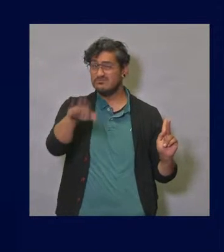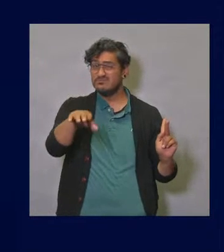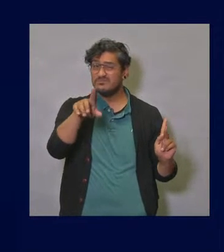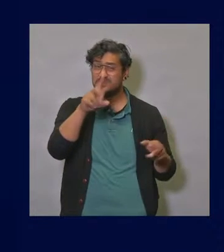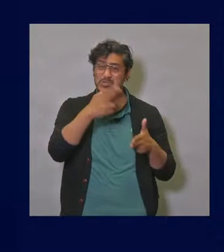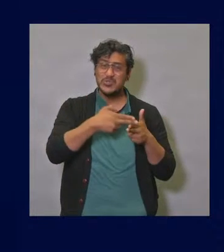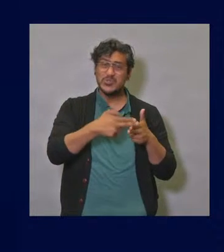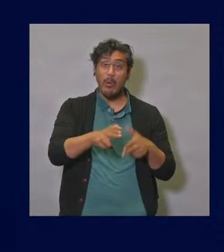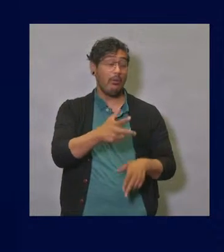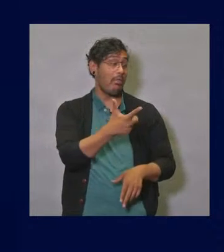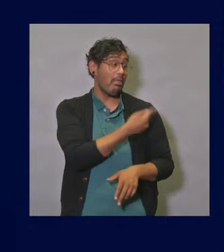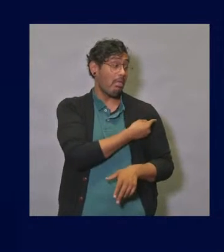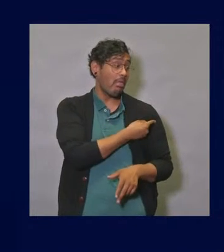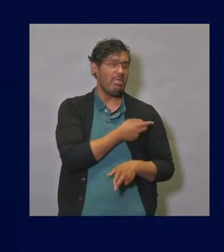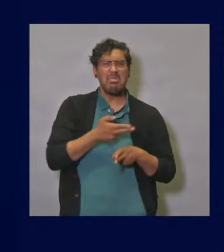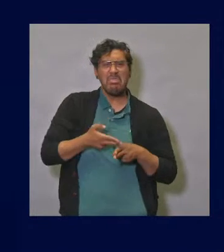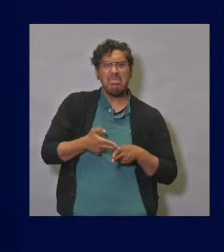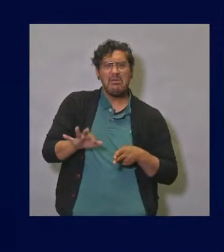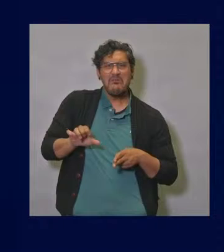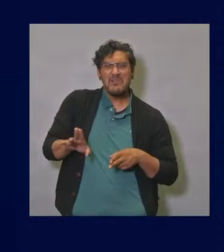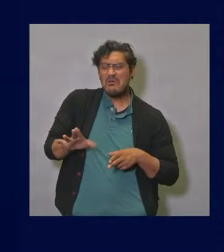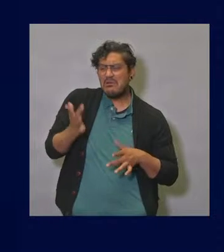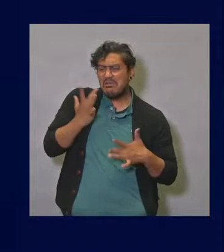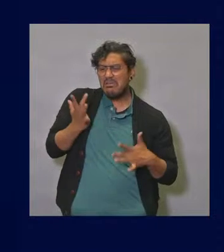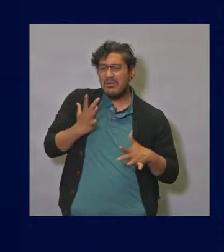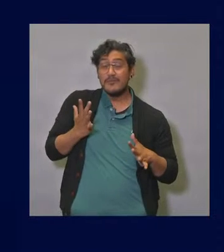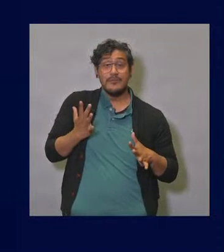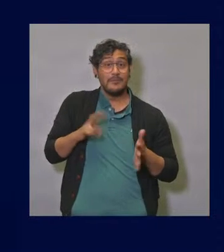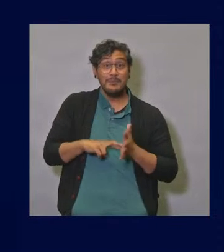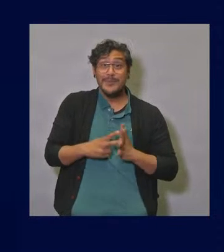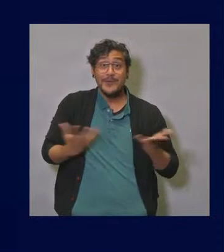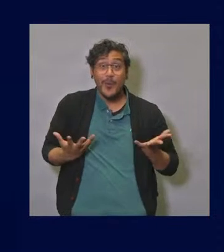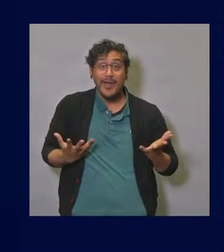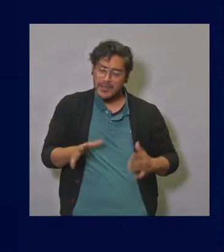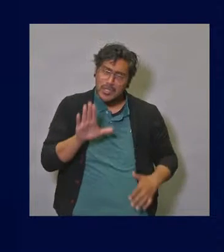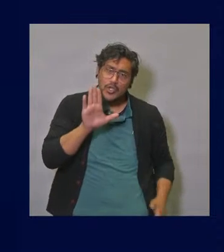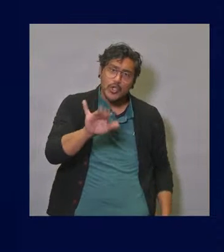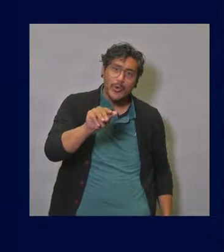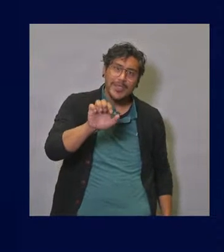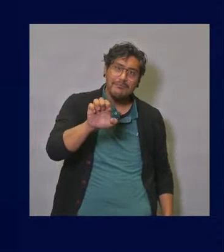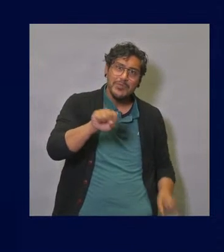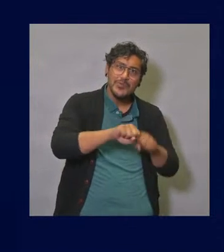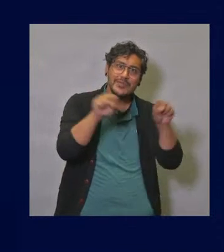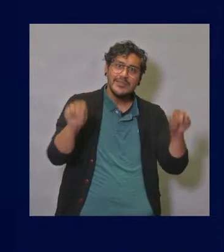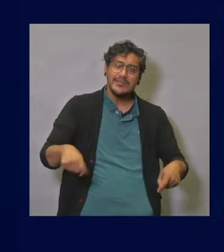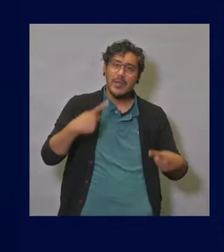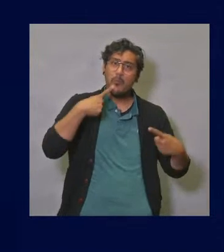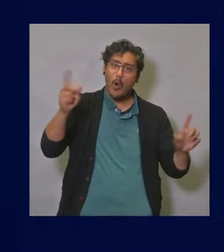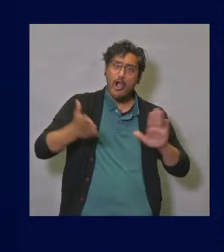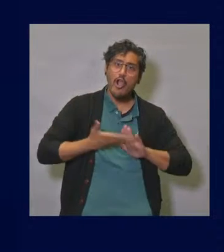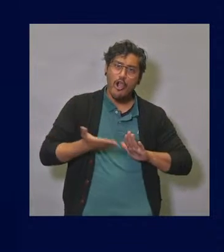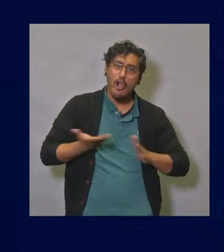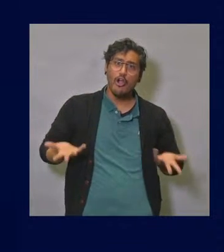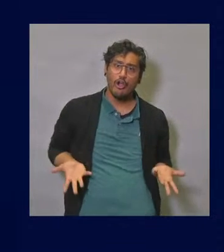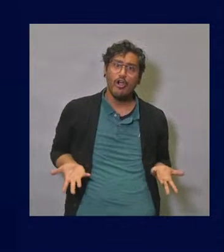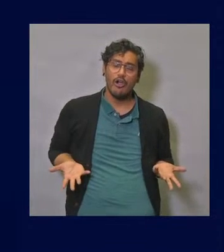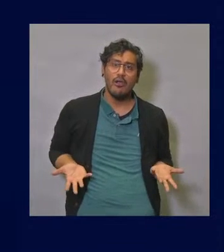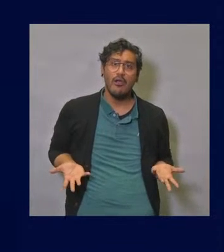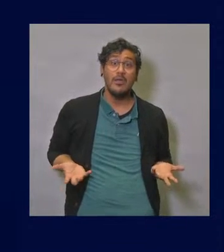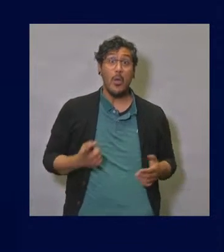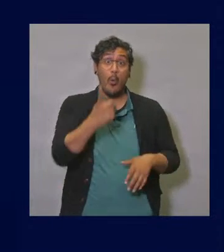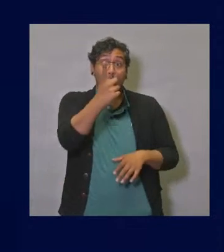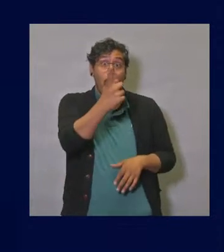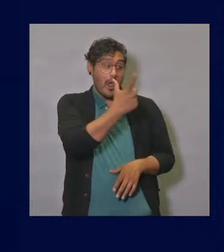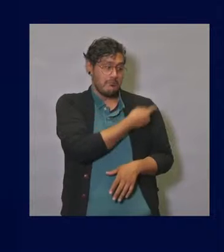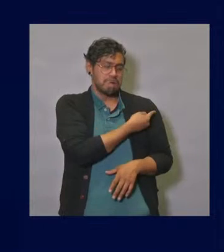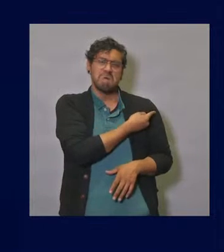after vaccination are signs that your immune system is working. And while 1 dose does offer some protection, it's not